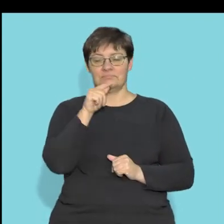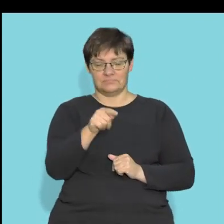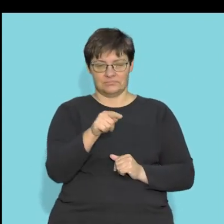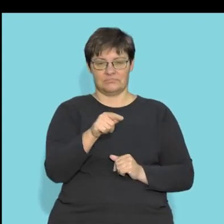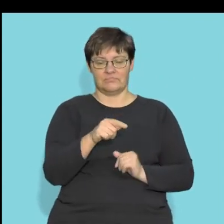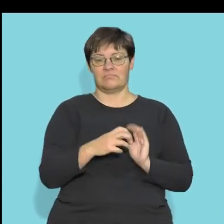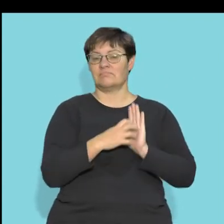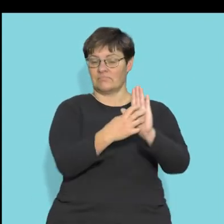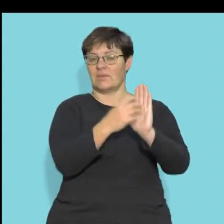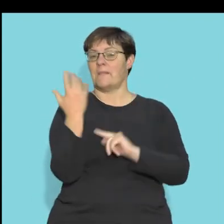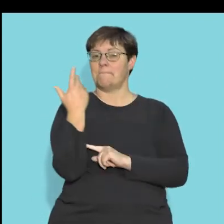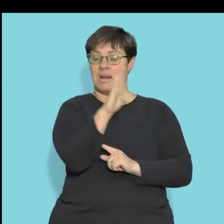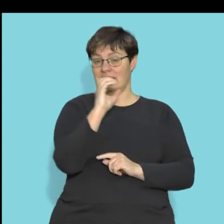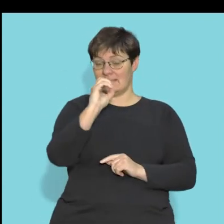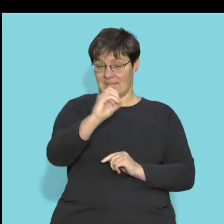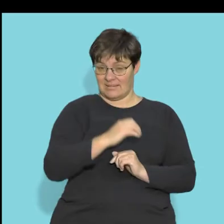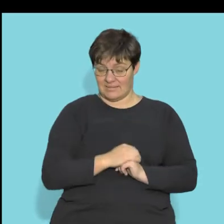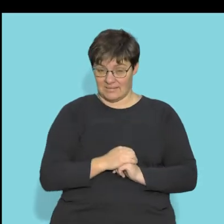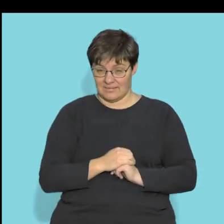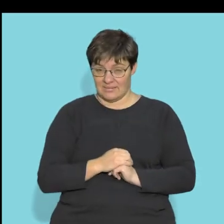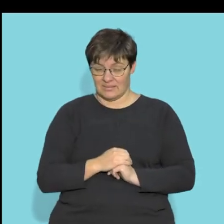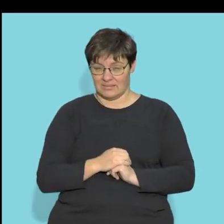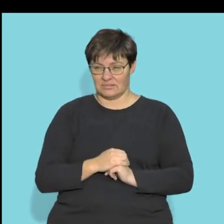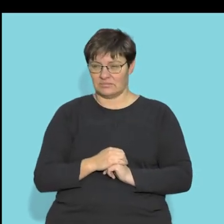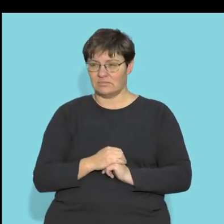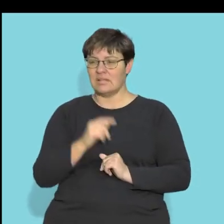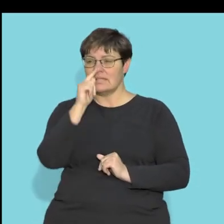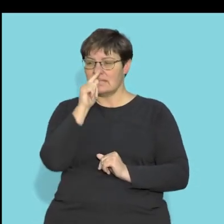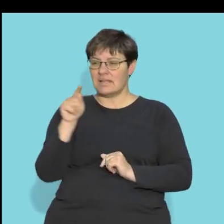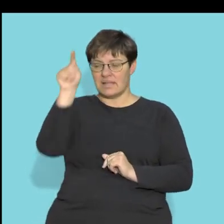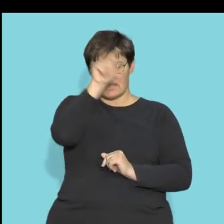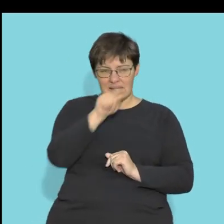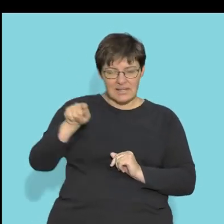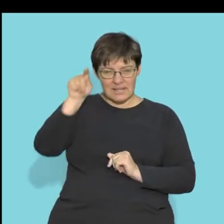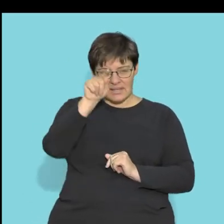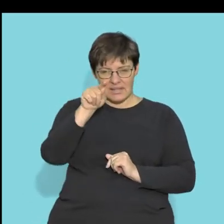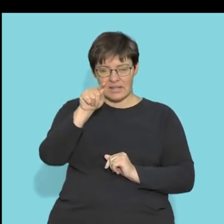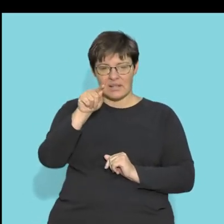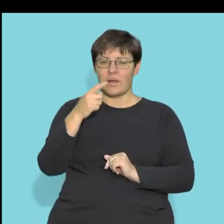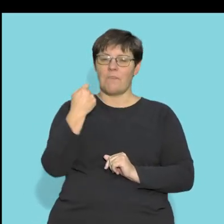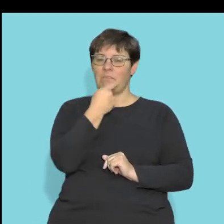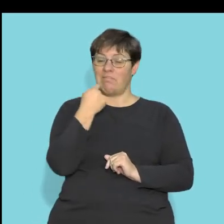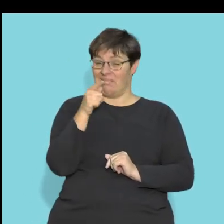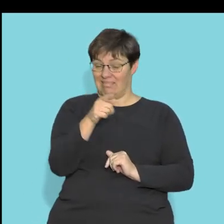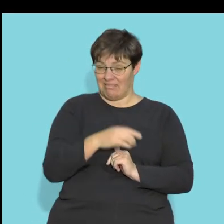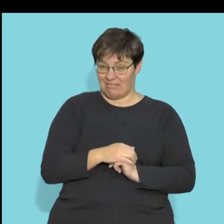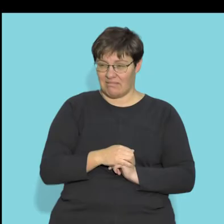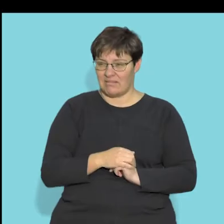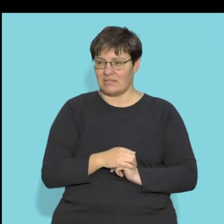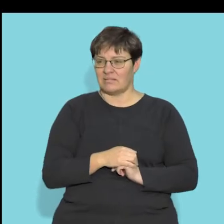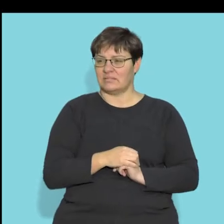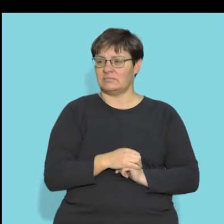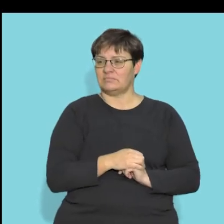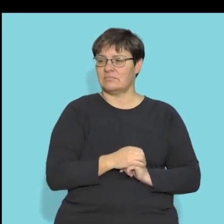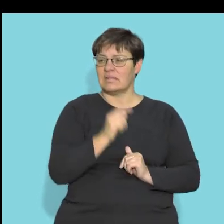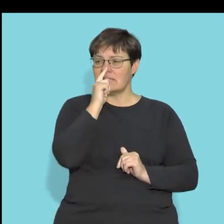a diagram of a plant cell. Now you can see I've circled, there's a little purple circle over here. Now as you